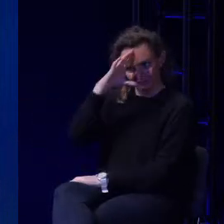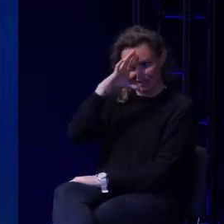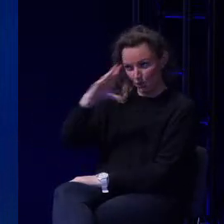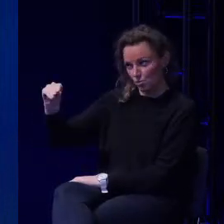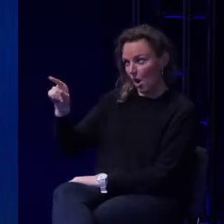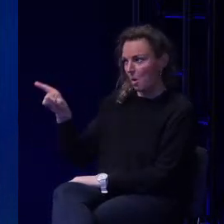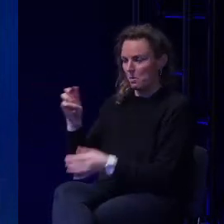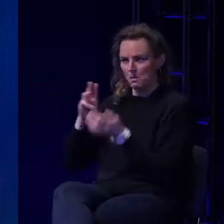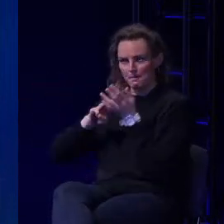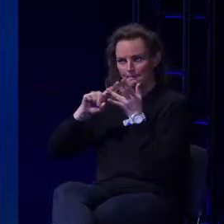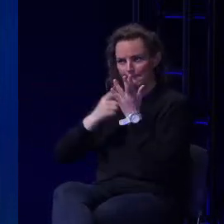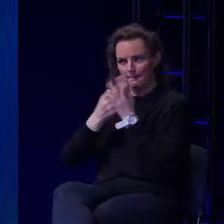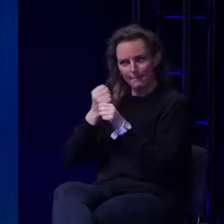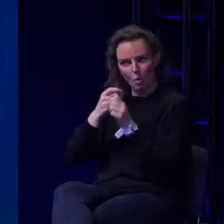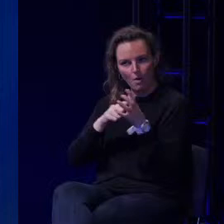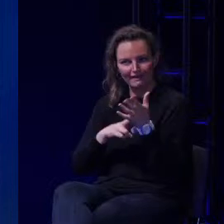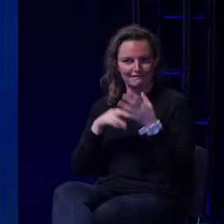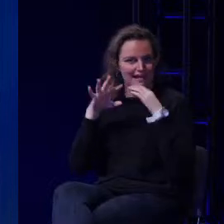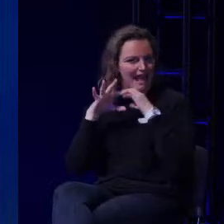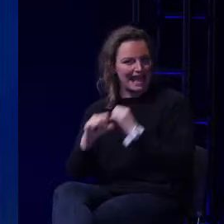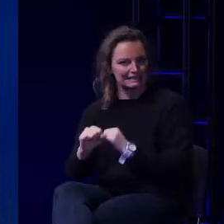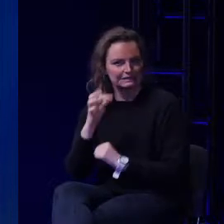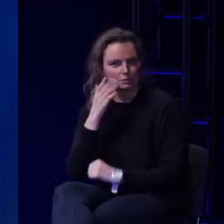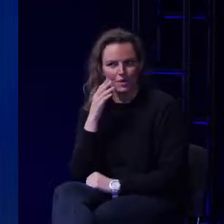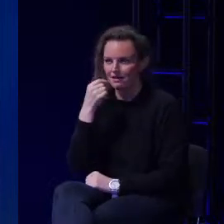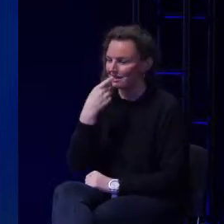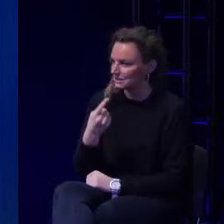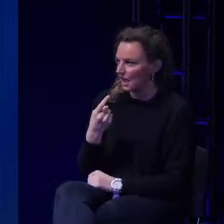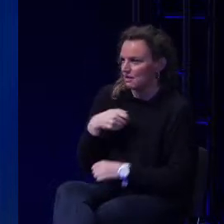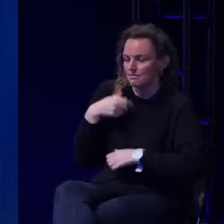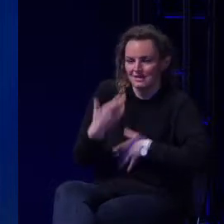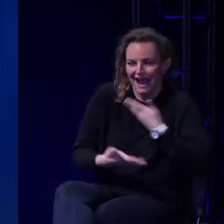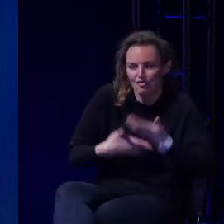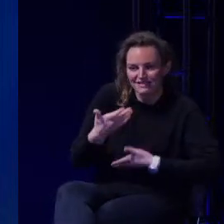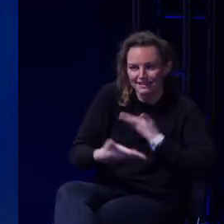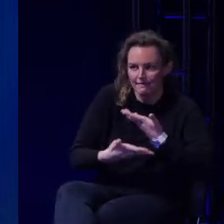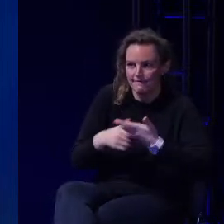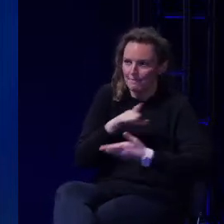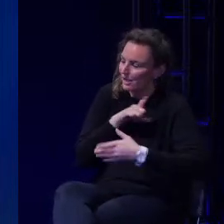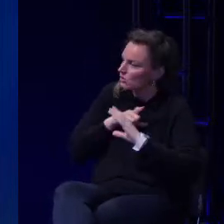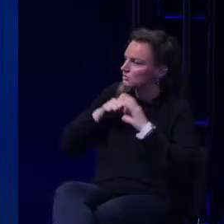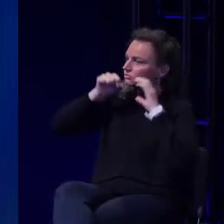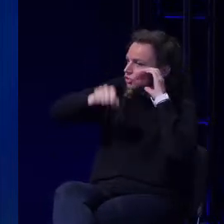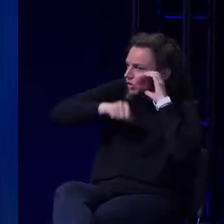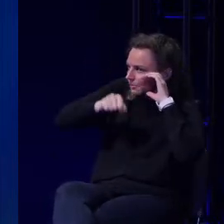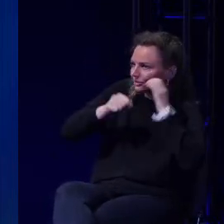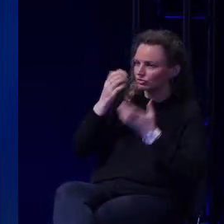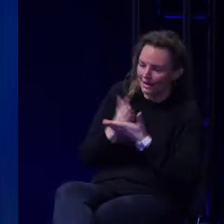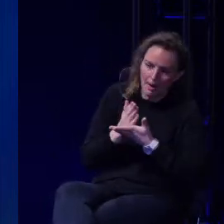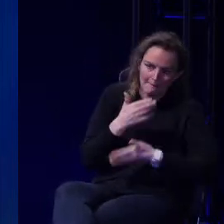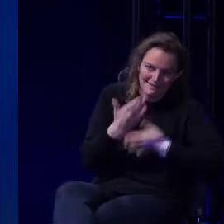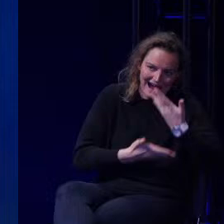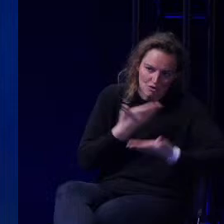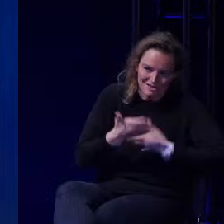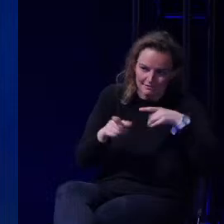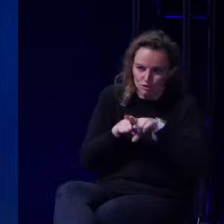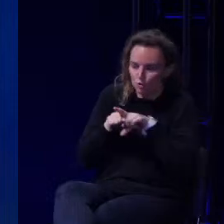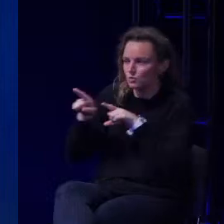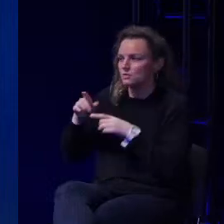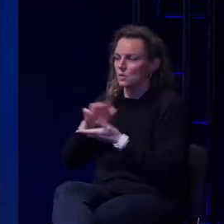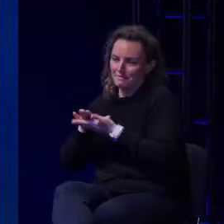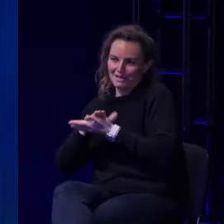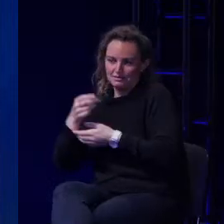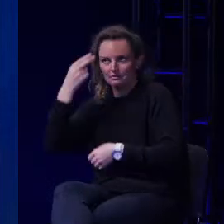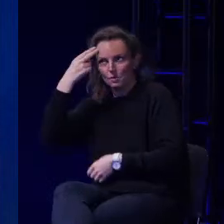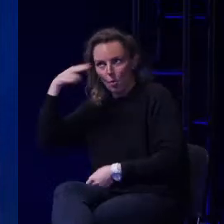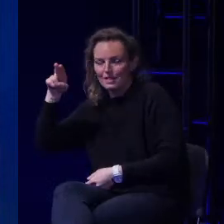He's like, documentaries are narratives. It's fiction or scripted. You know, that's what he would be saying to me right now